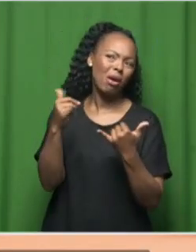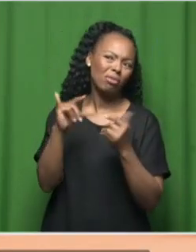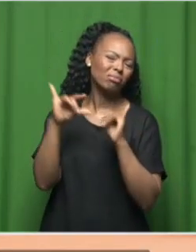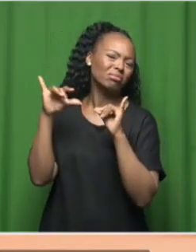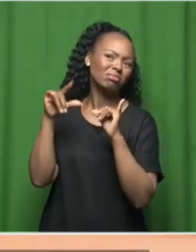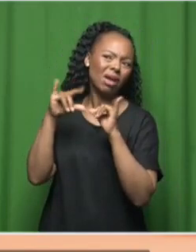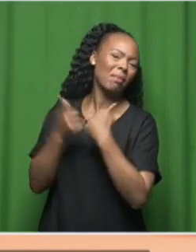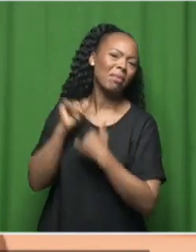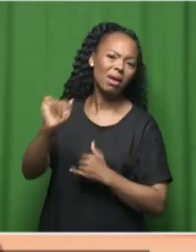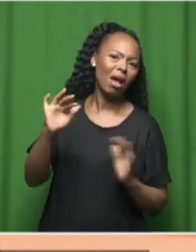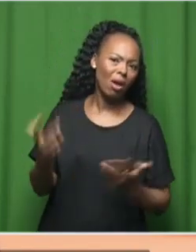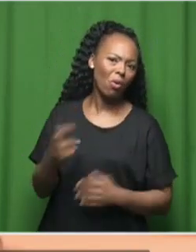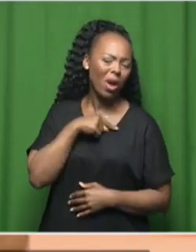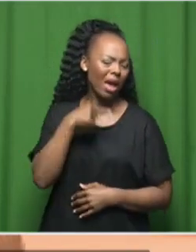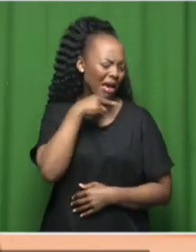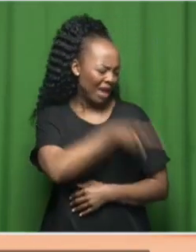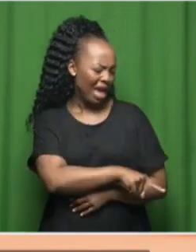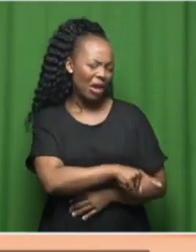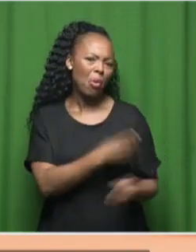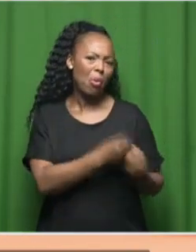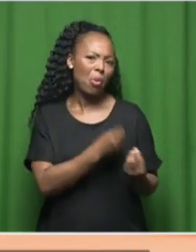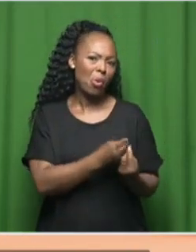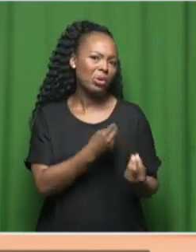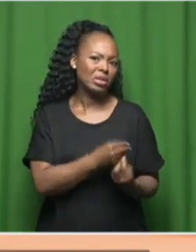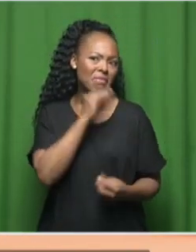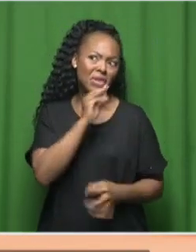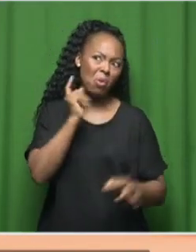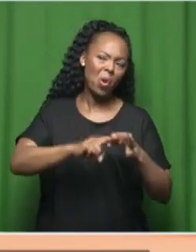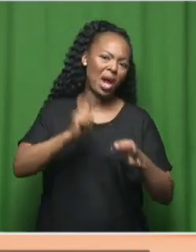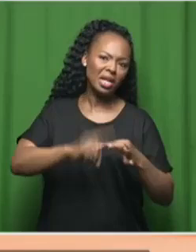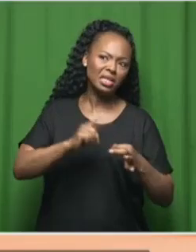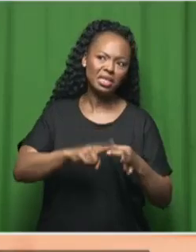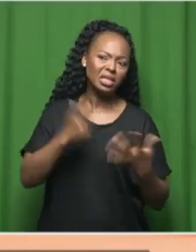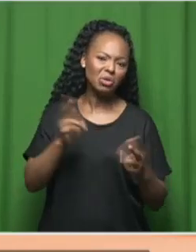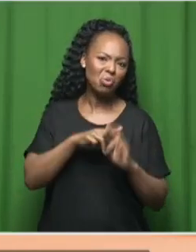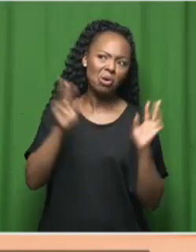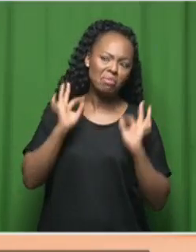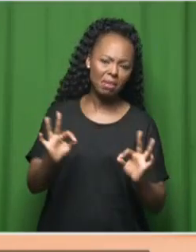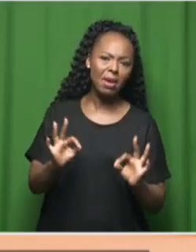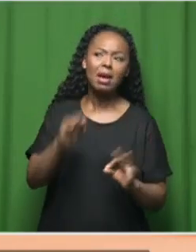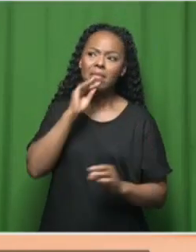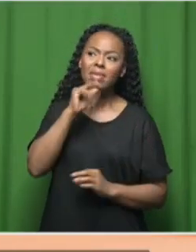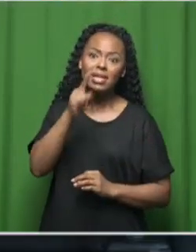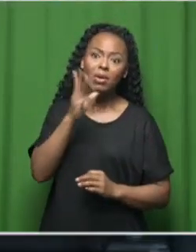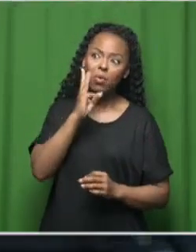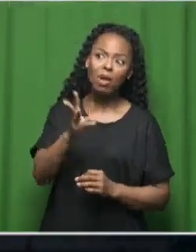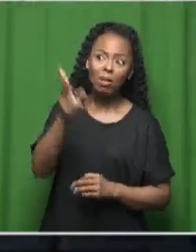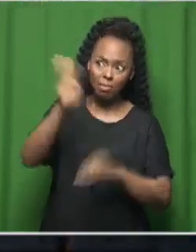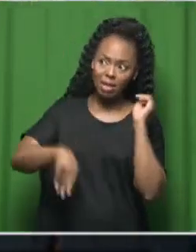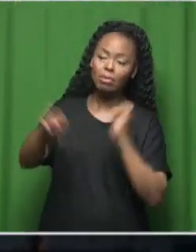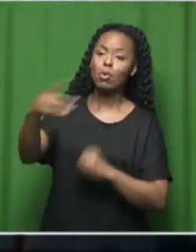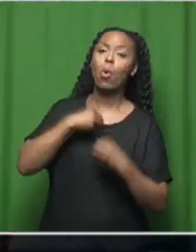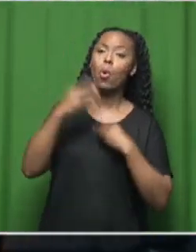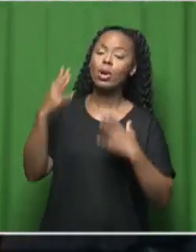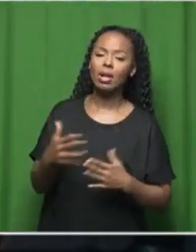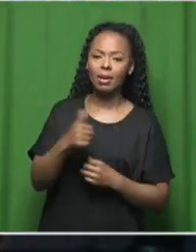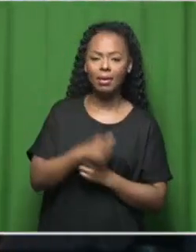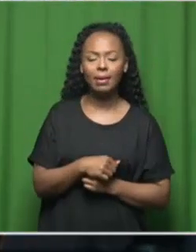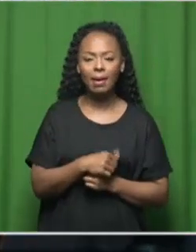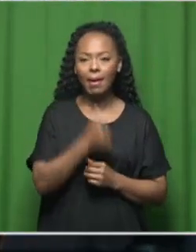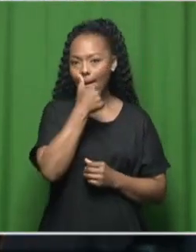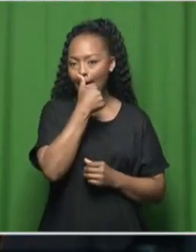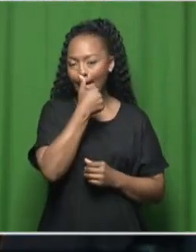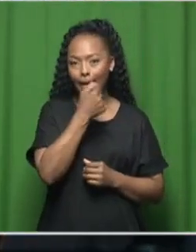a counterfeit goods and the quality is substandard, I'm going to blame you. I'm going to blame you, the brand owner. And also part of us joining the Alliance is